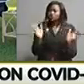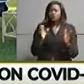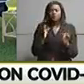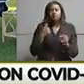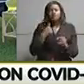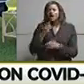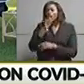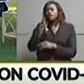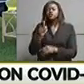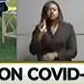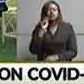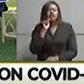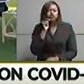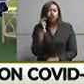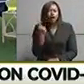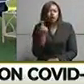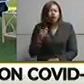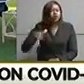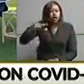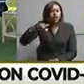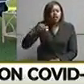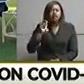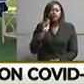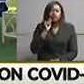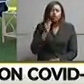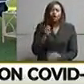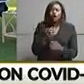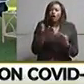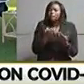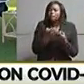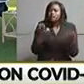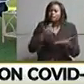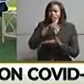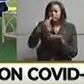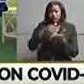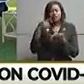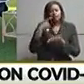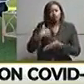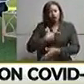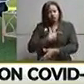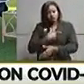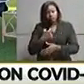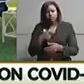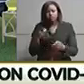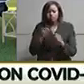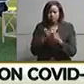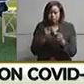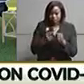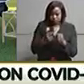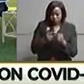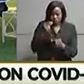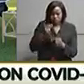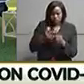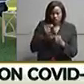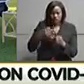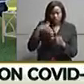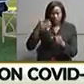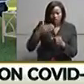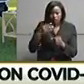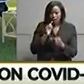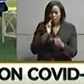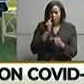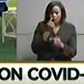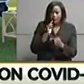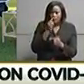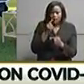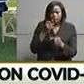Teso alone, the Teso area? The centers where they have the bottles to go